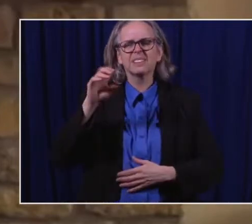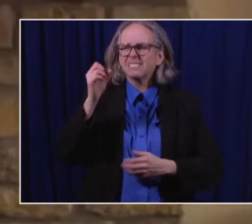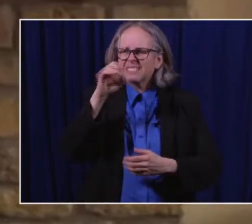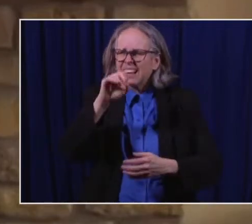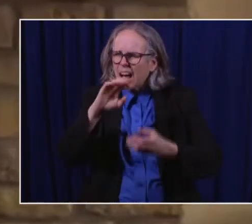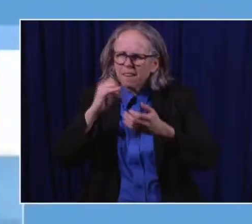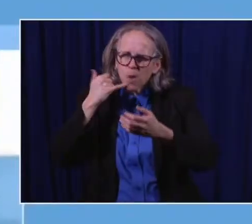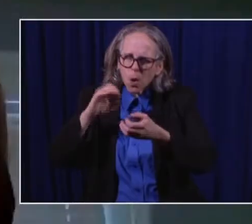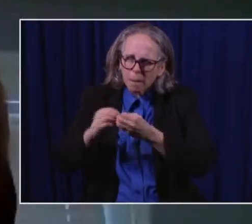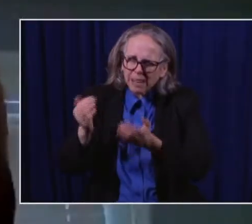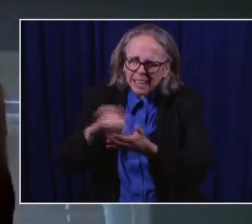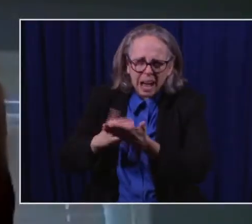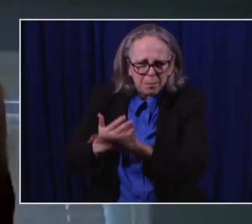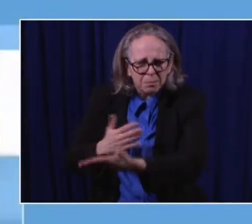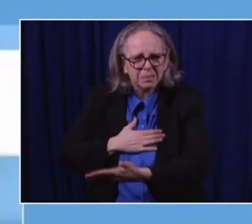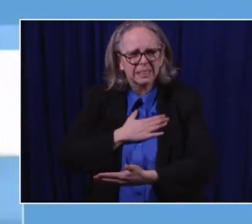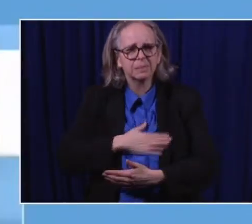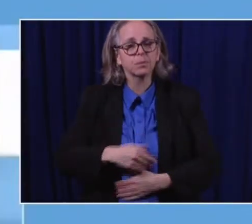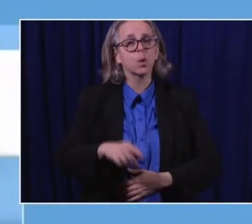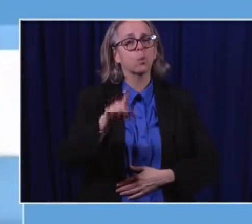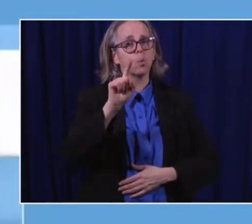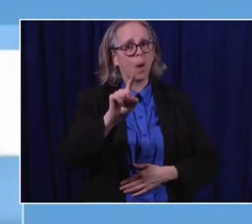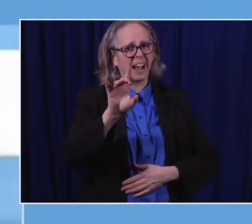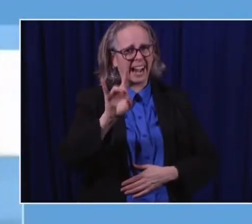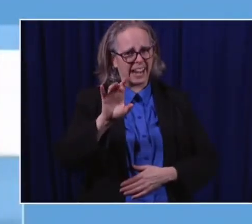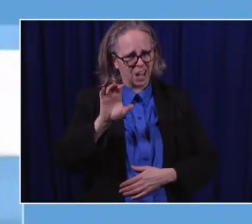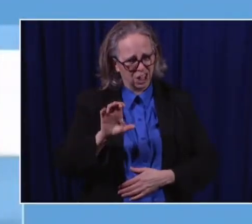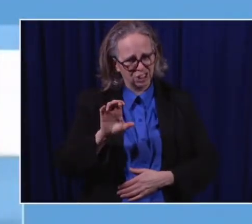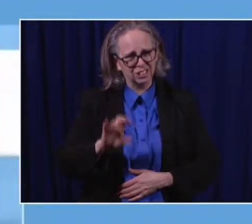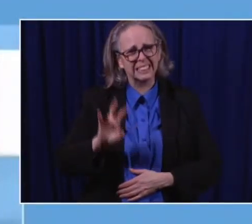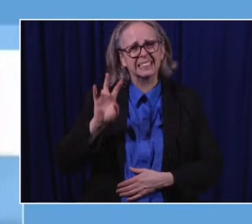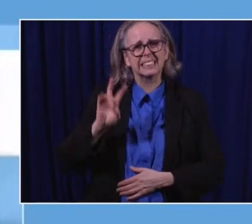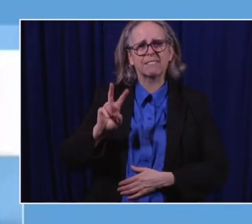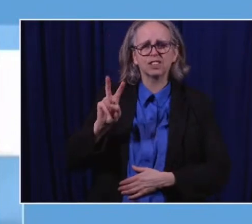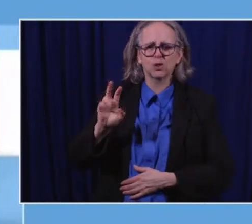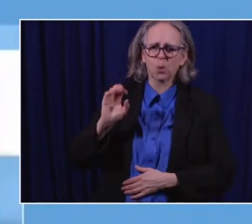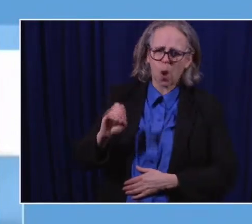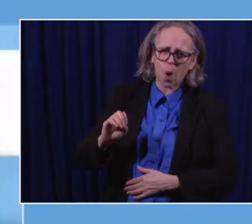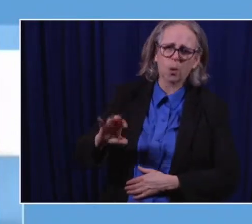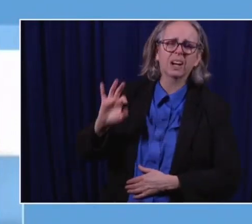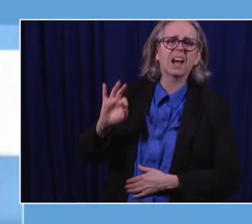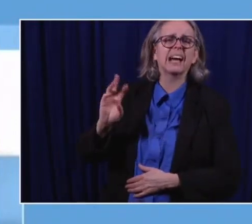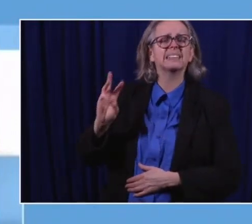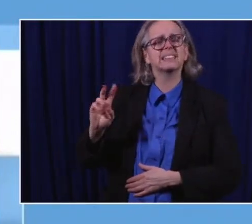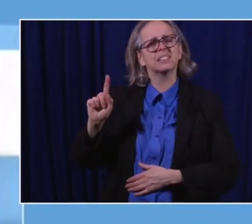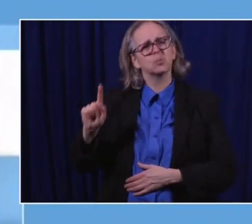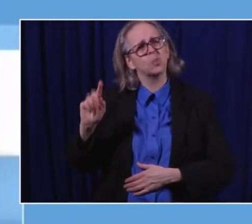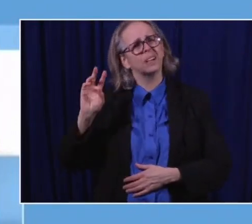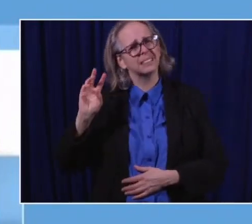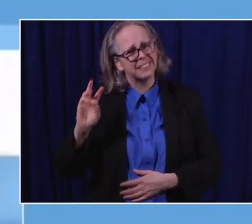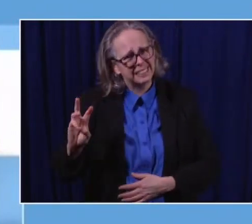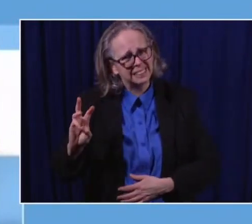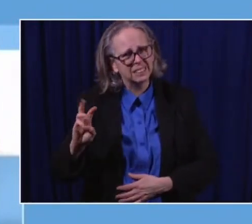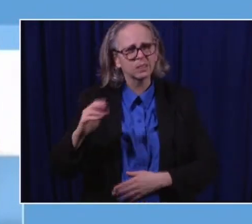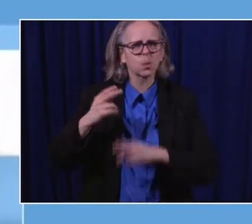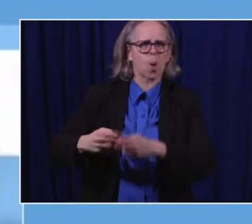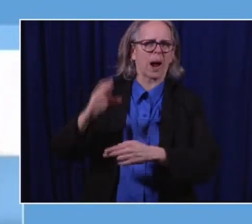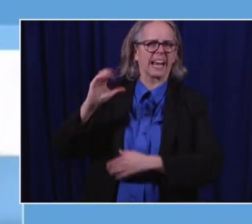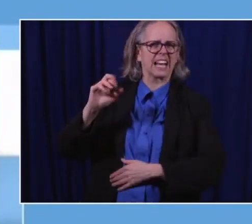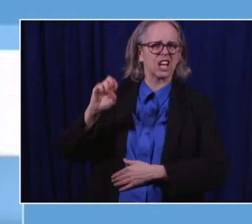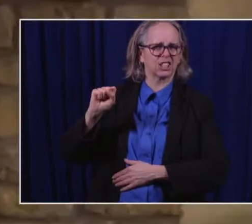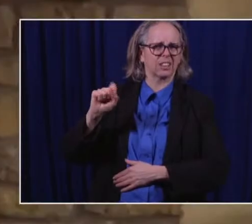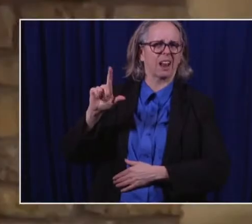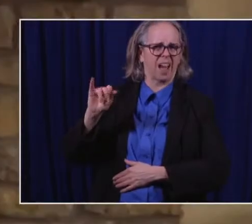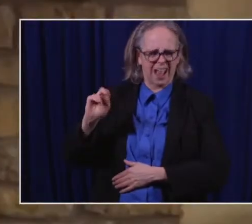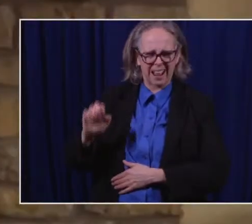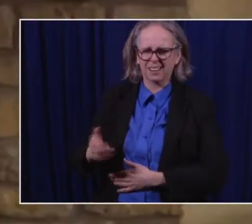Absolutely. It's 1-800-720-9616. Thanks, Director. Appreciate